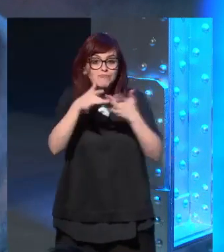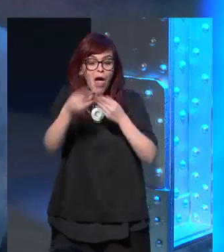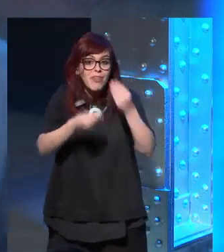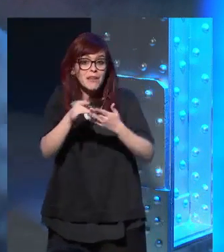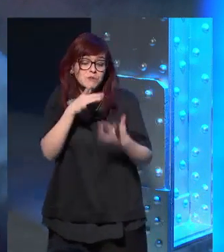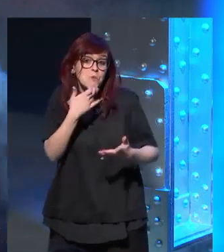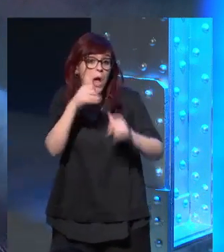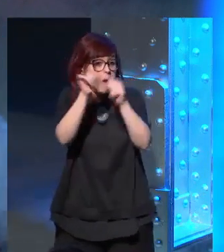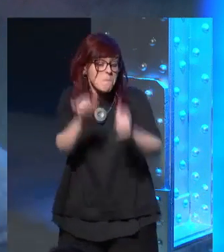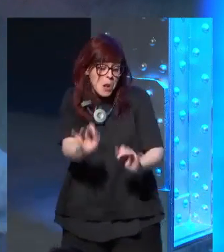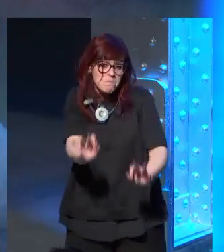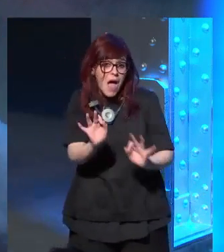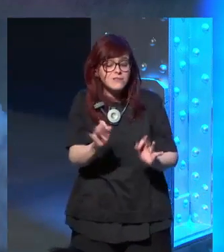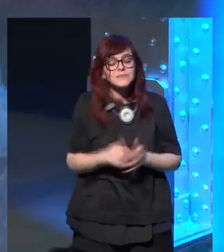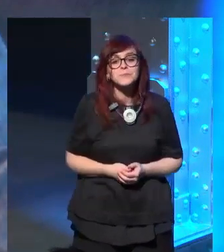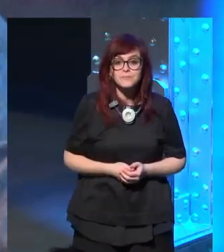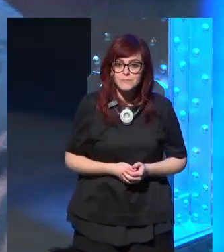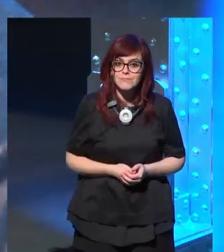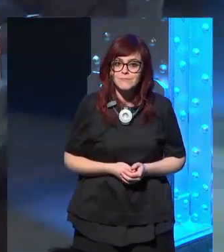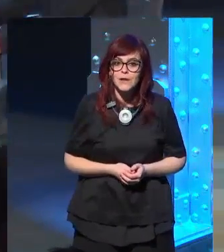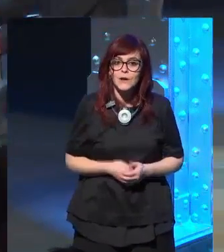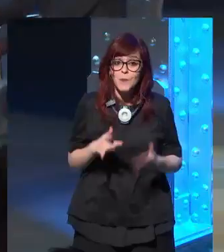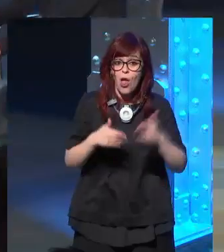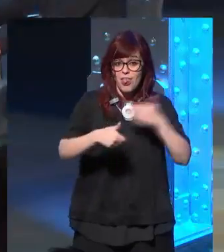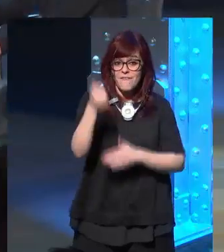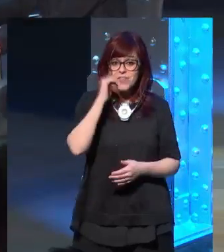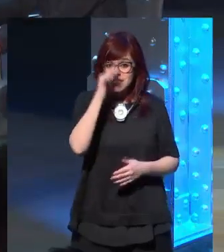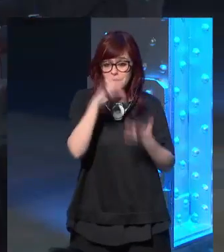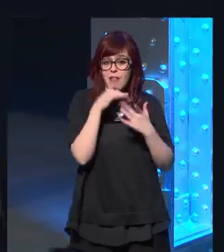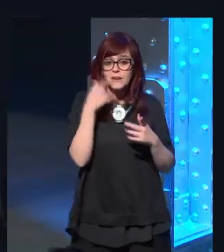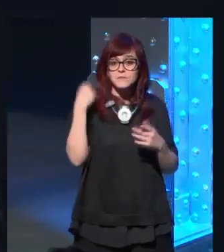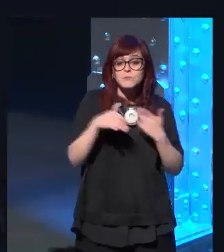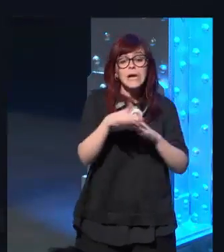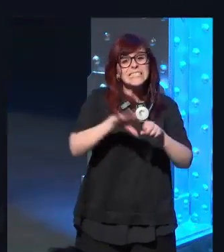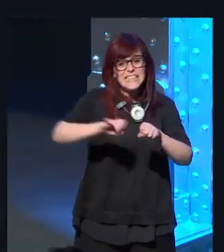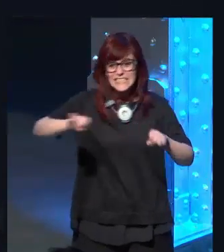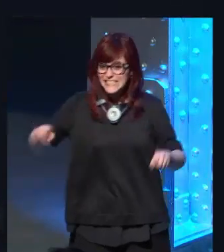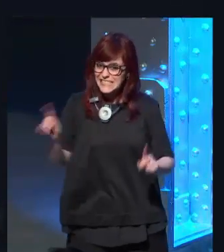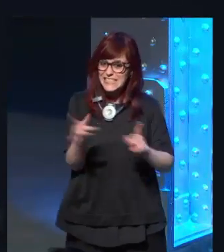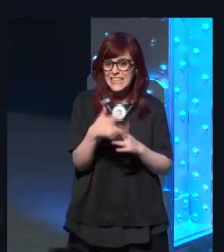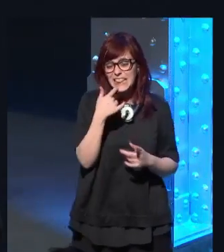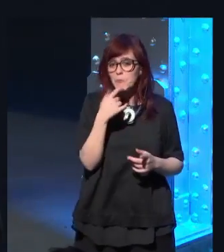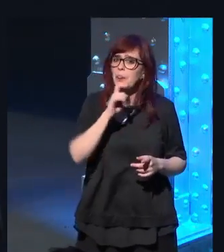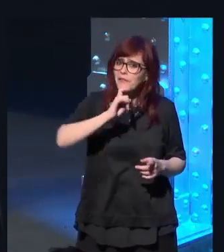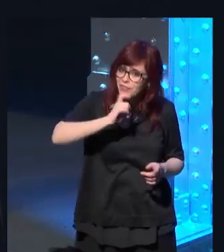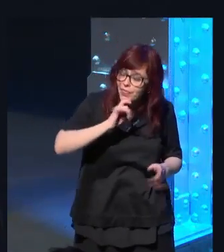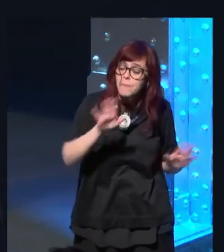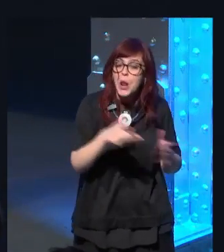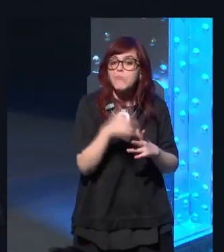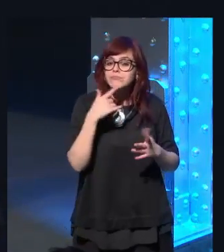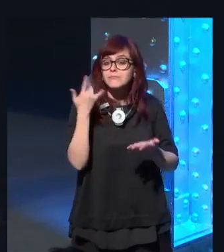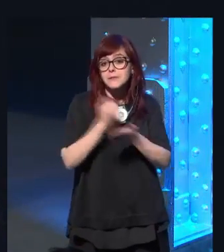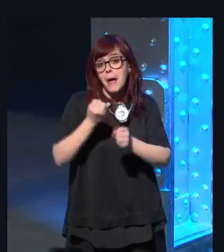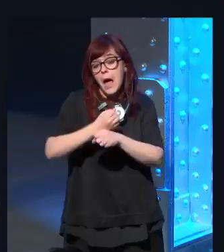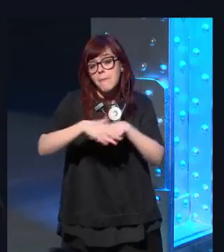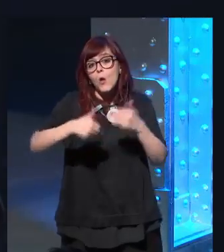Yeah, exactly. Yeah. Voy a poner deberes para este fin de semana. I'm going to put some homework. So you don't make any sausages, because